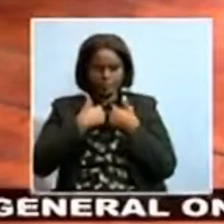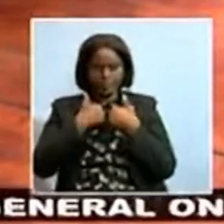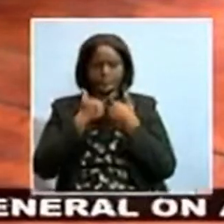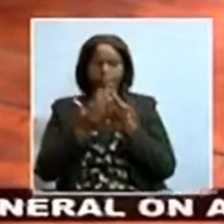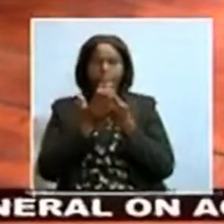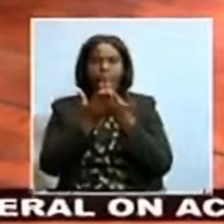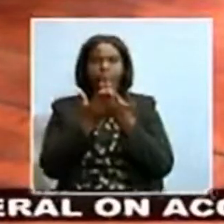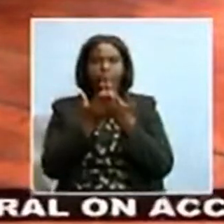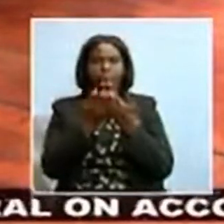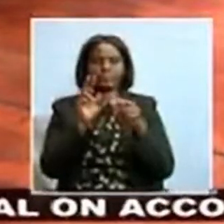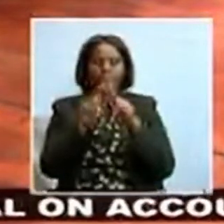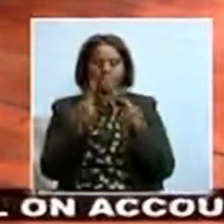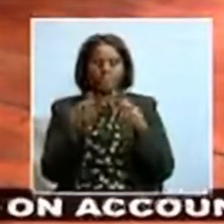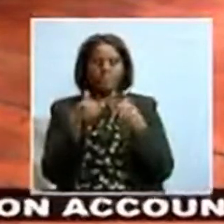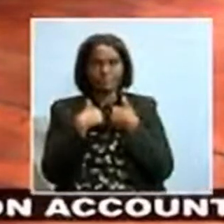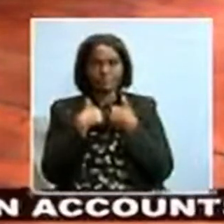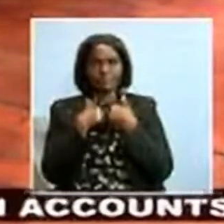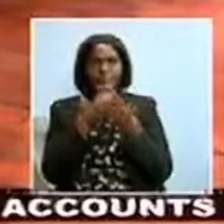submit.